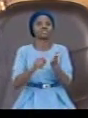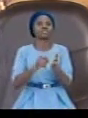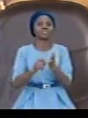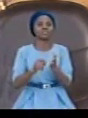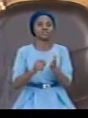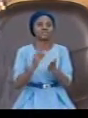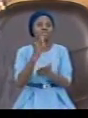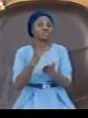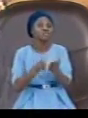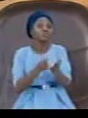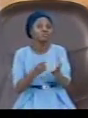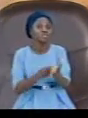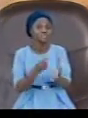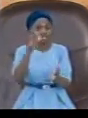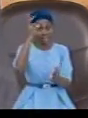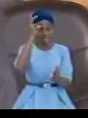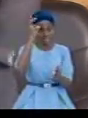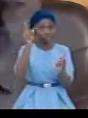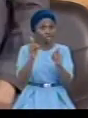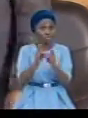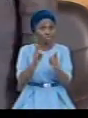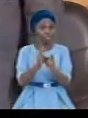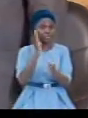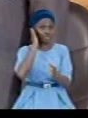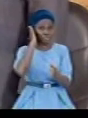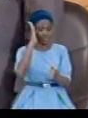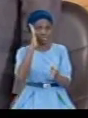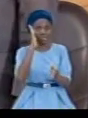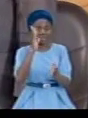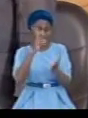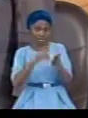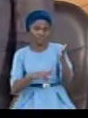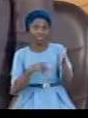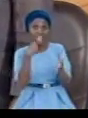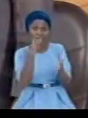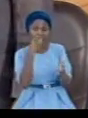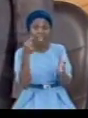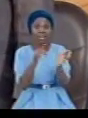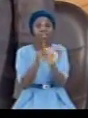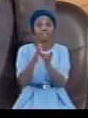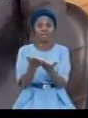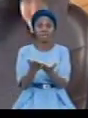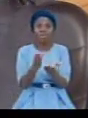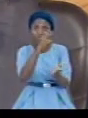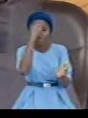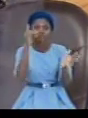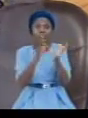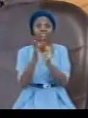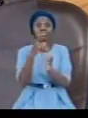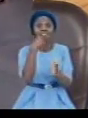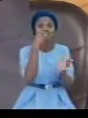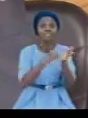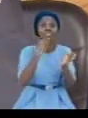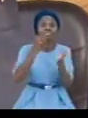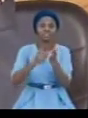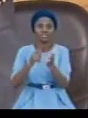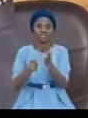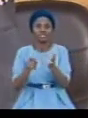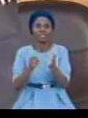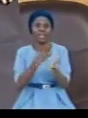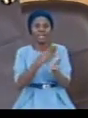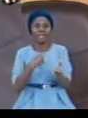to the Bible, because Jesus had said, it is written, and he overcame him, triumphed over